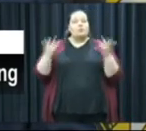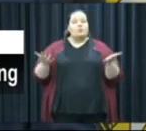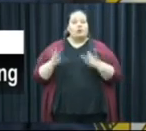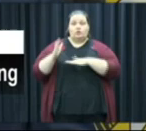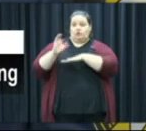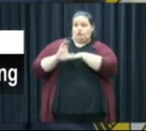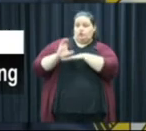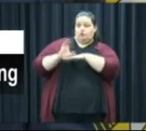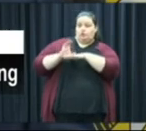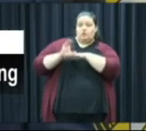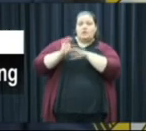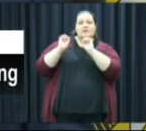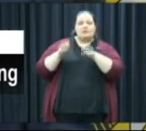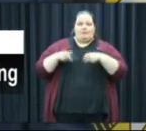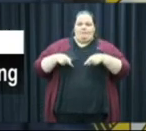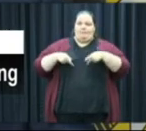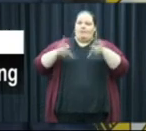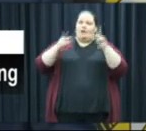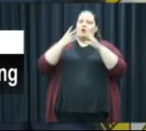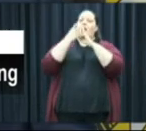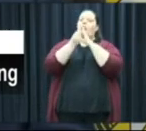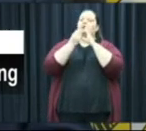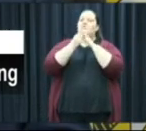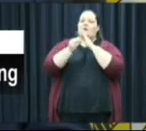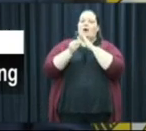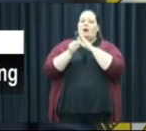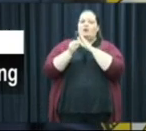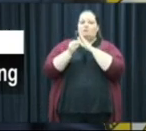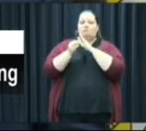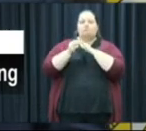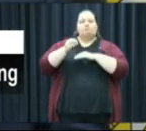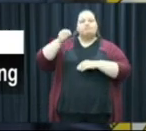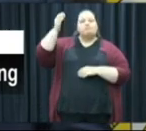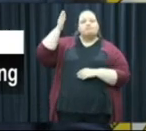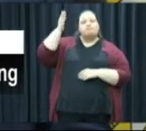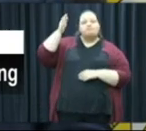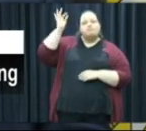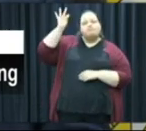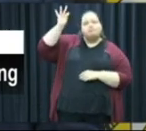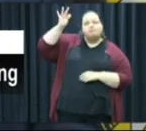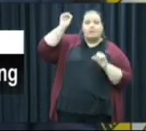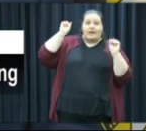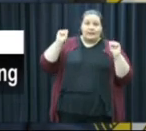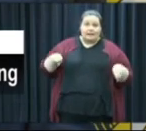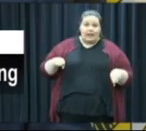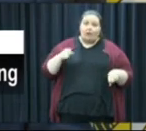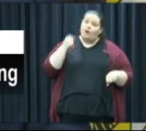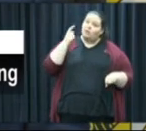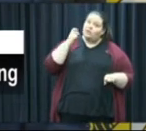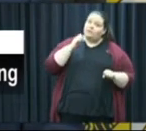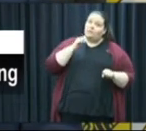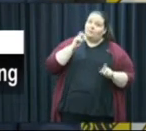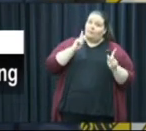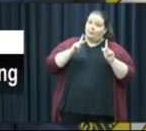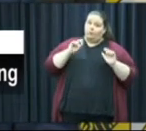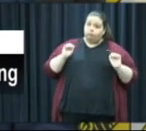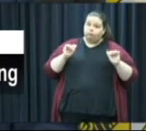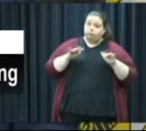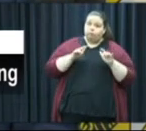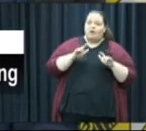services as long as parishioners stay in their vehicles and park 2 meters apart. Je sais que nous sommes